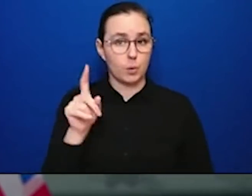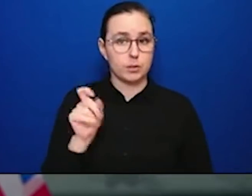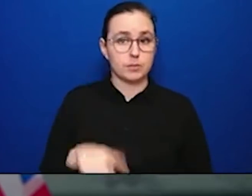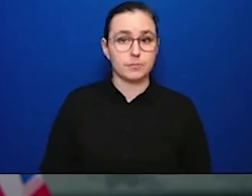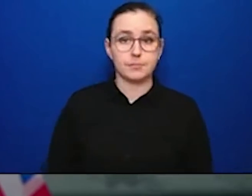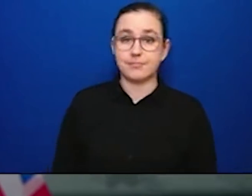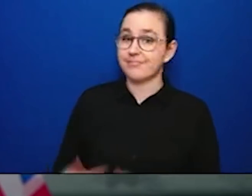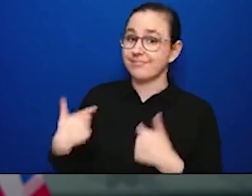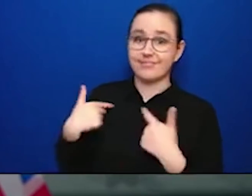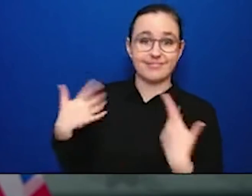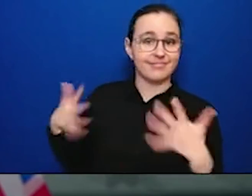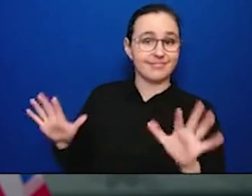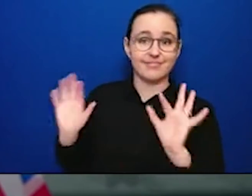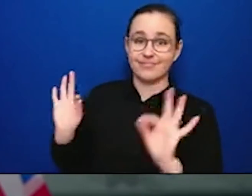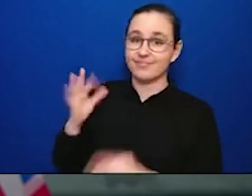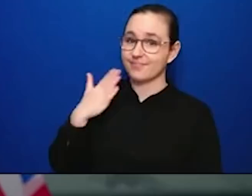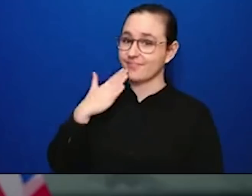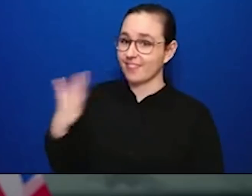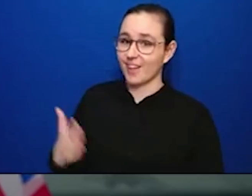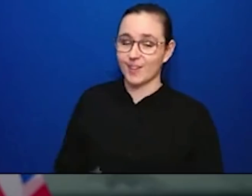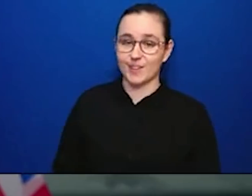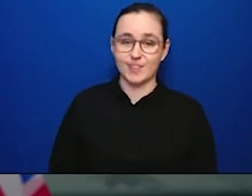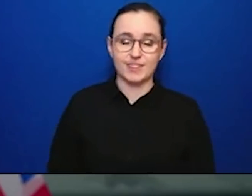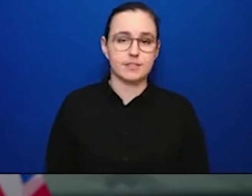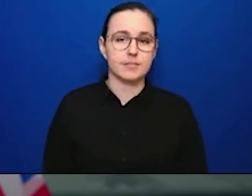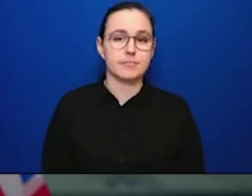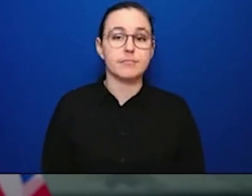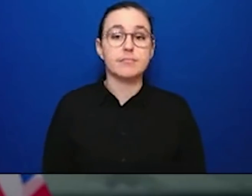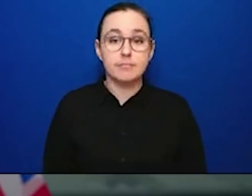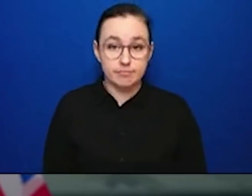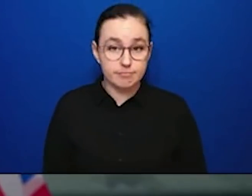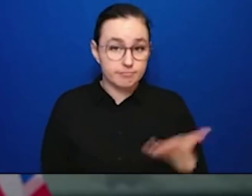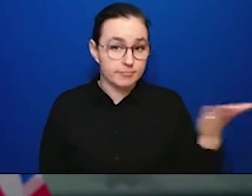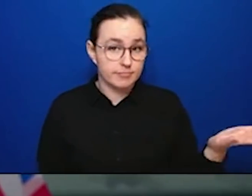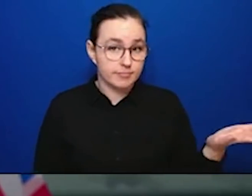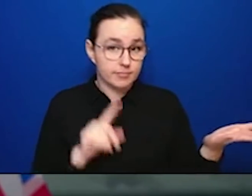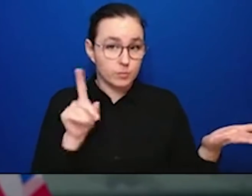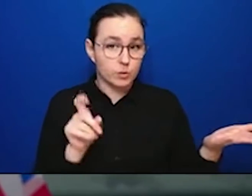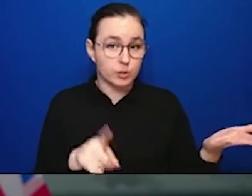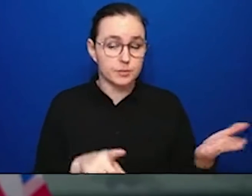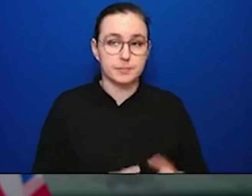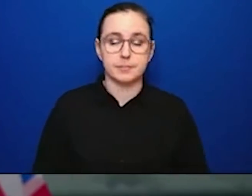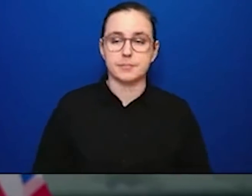Nope, that's great. Thanks. Belle Puri, CBC.